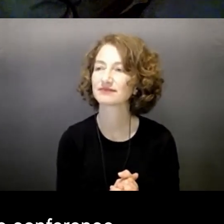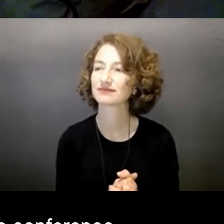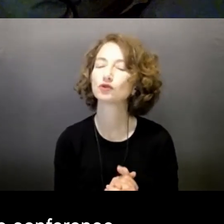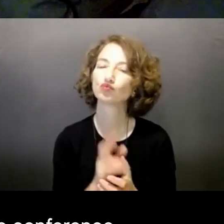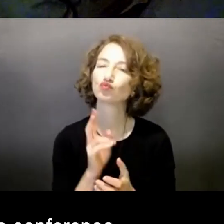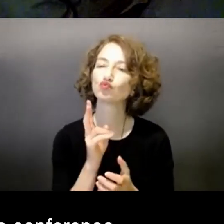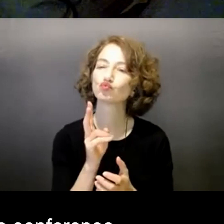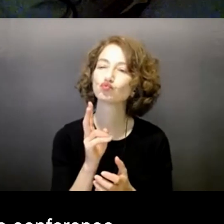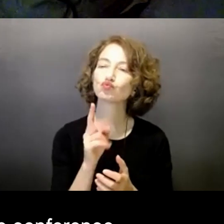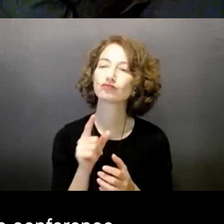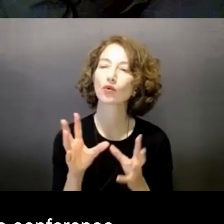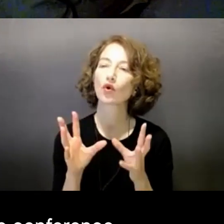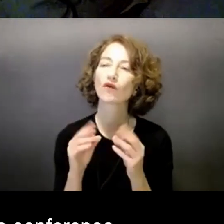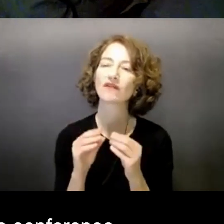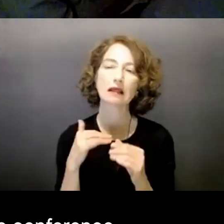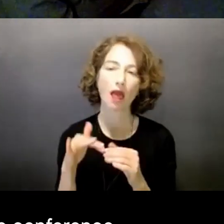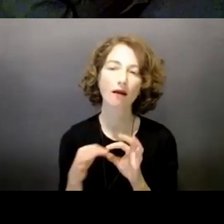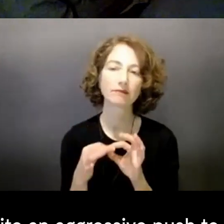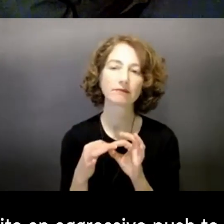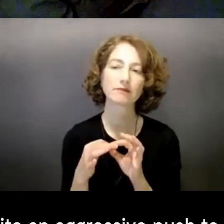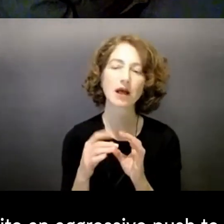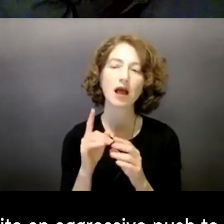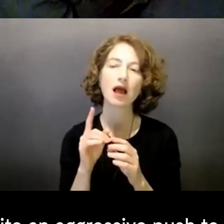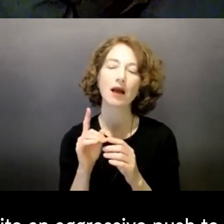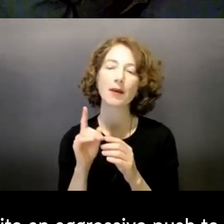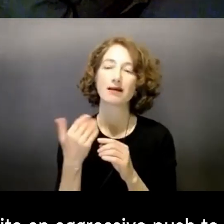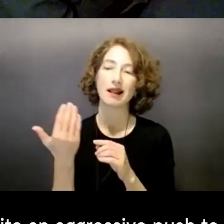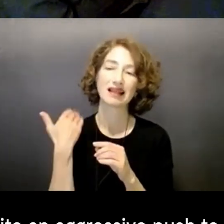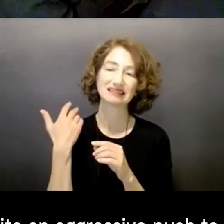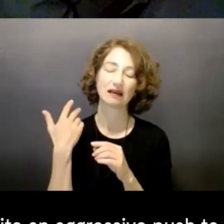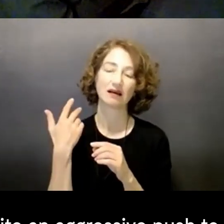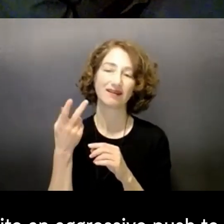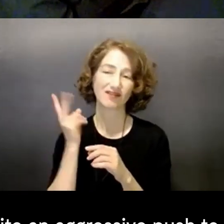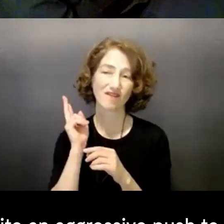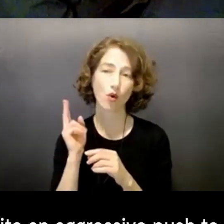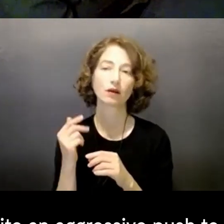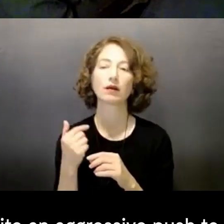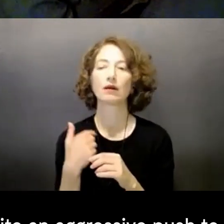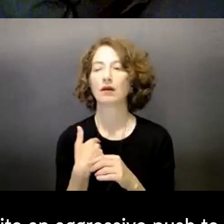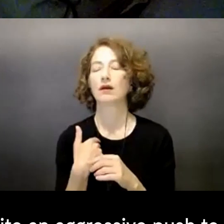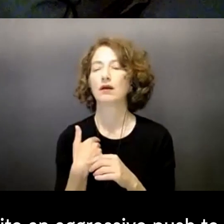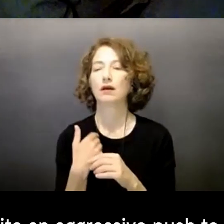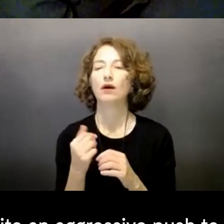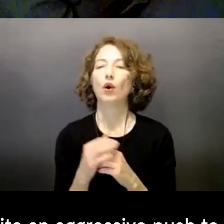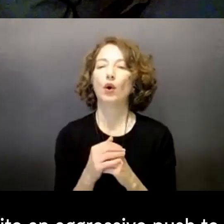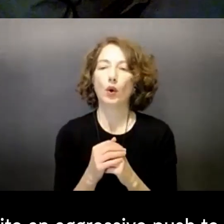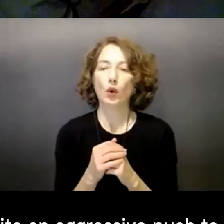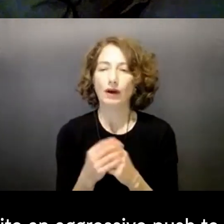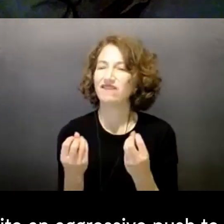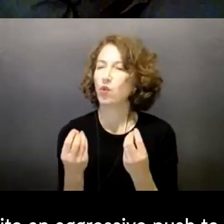I've literally in the past couple of weeks really had a very tangible sense